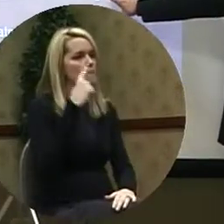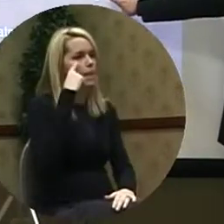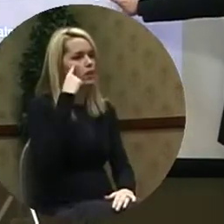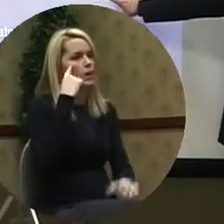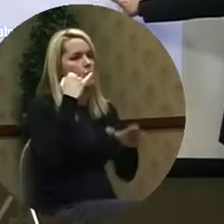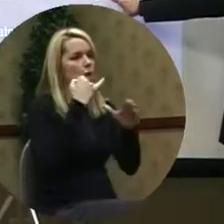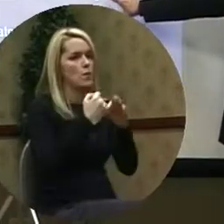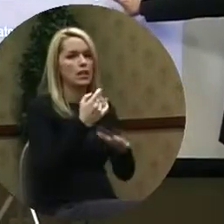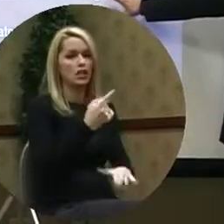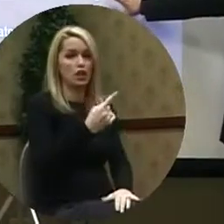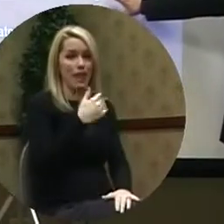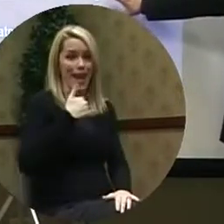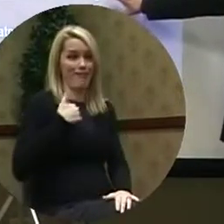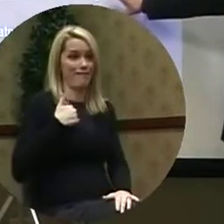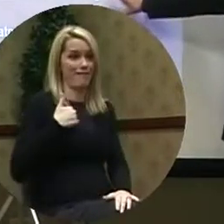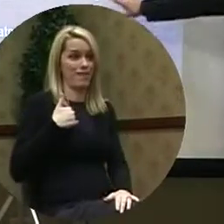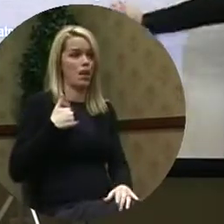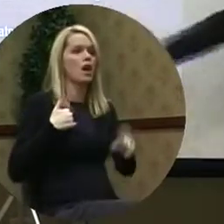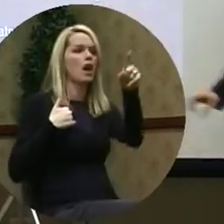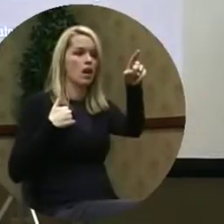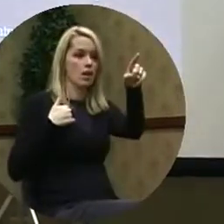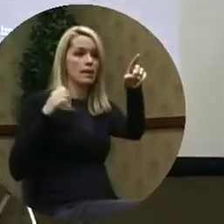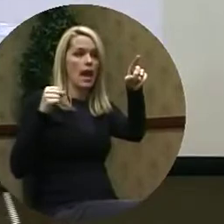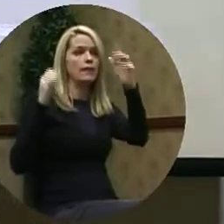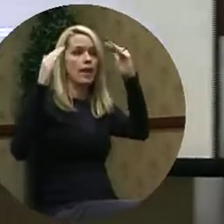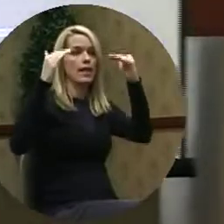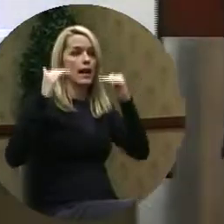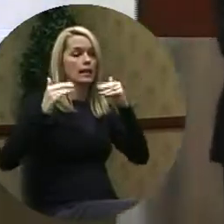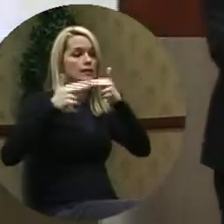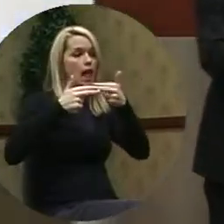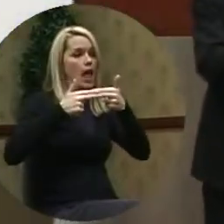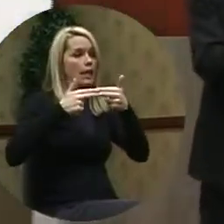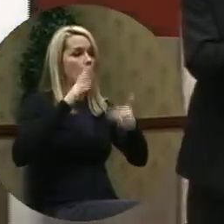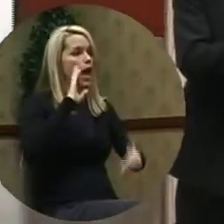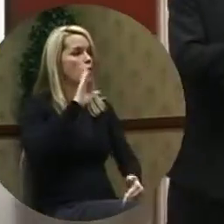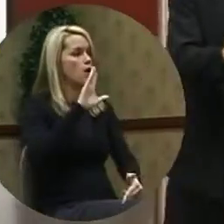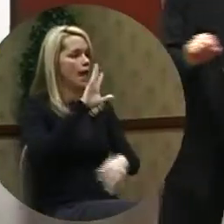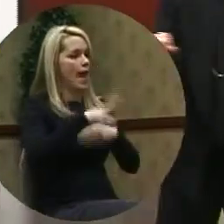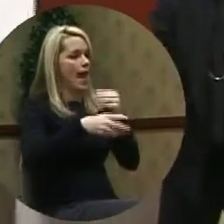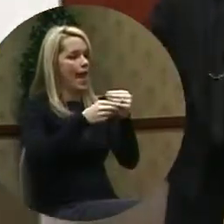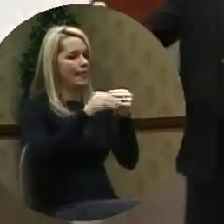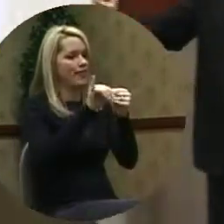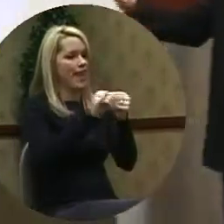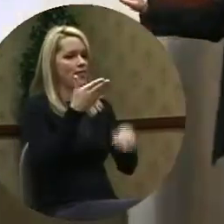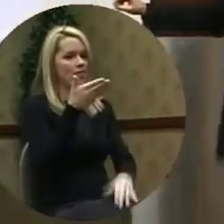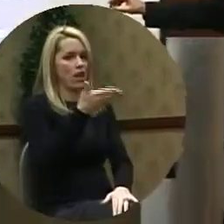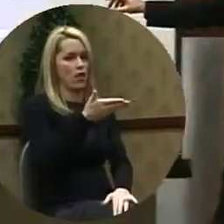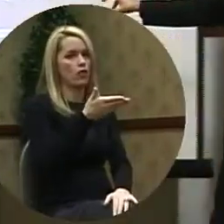impairment, cognitive impairment? Yeah, that's on the next slide. Okay, then I would put that piece in.